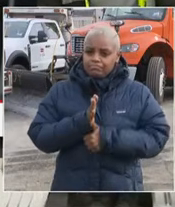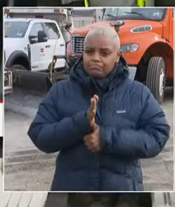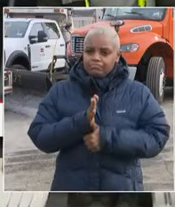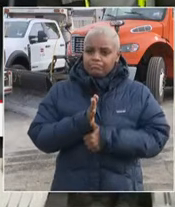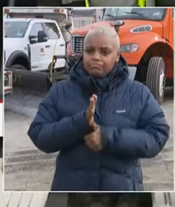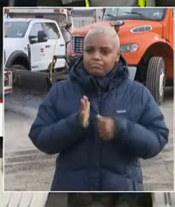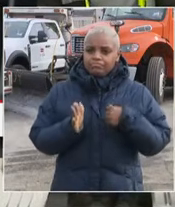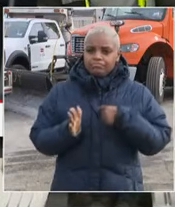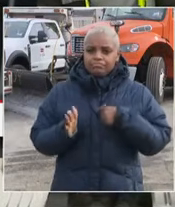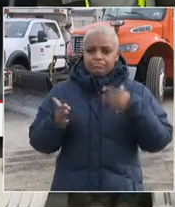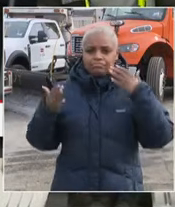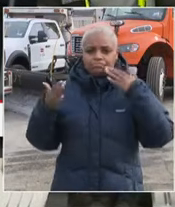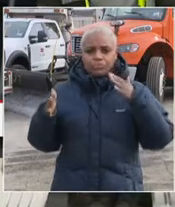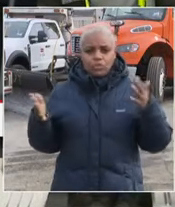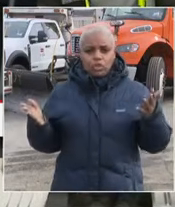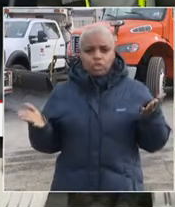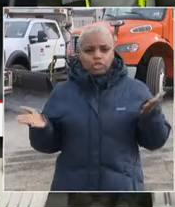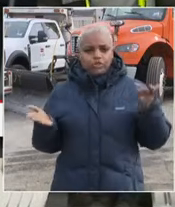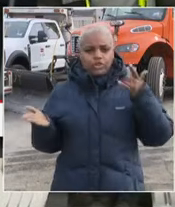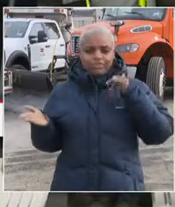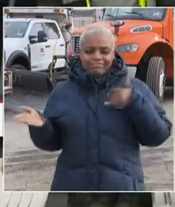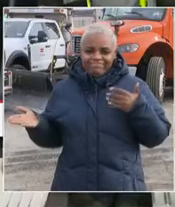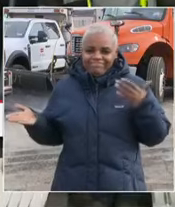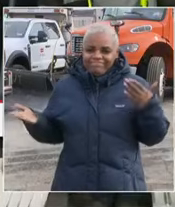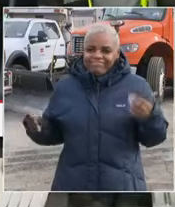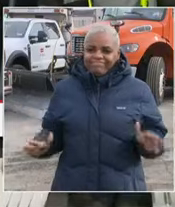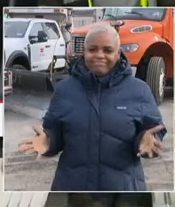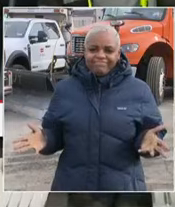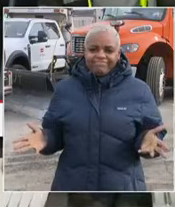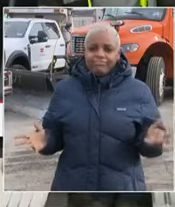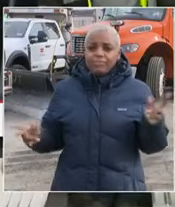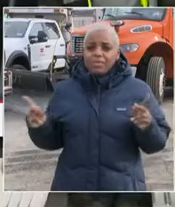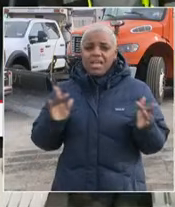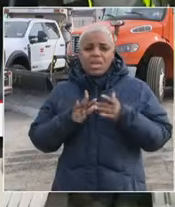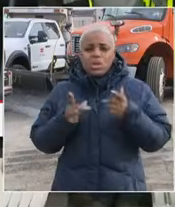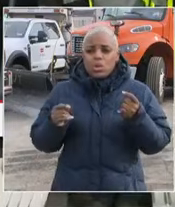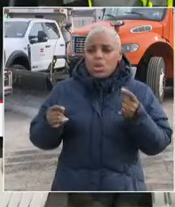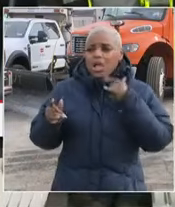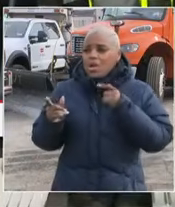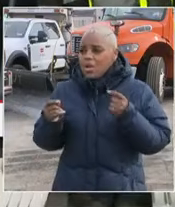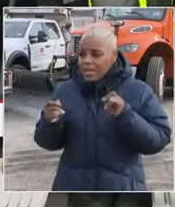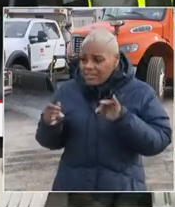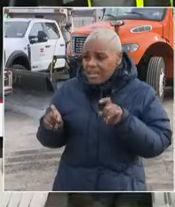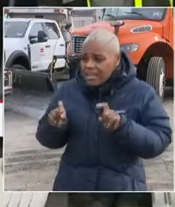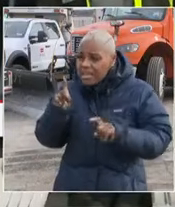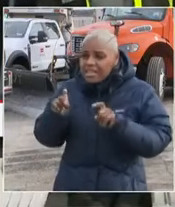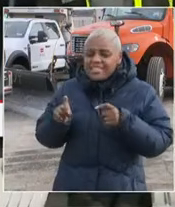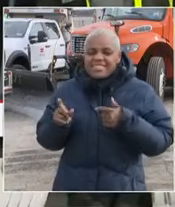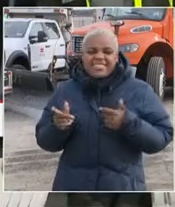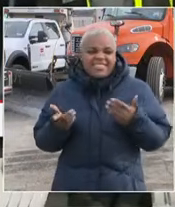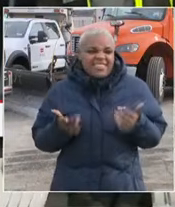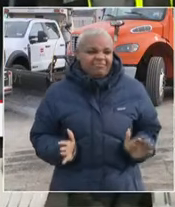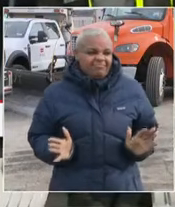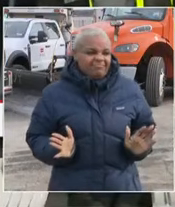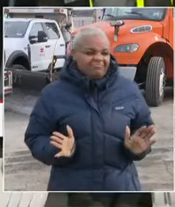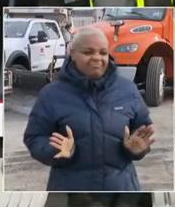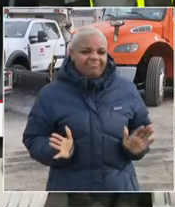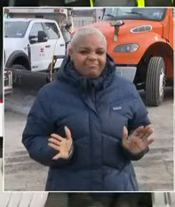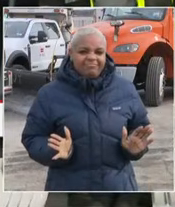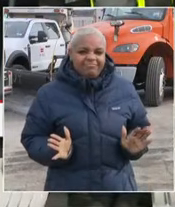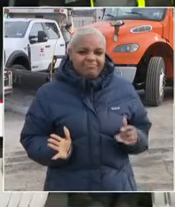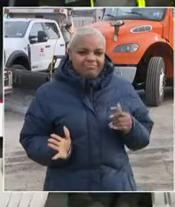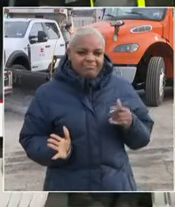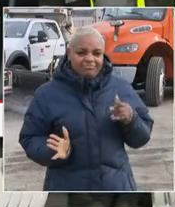now. People have been reaching out. What is Metro going to do? No idea right now, in the sense of, because we don't know the conditions. It's going to vary based